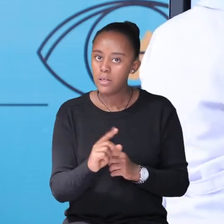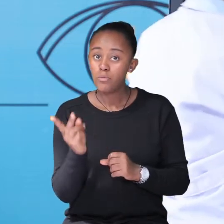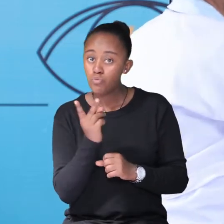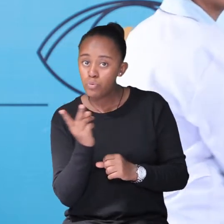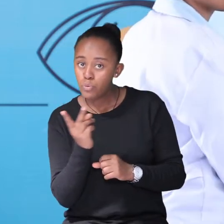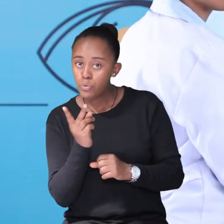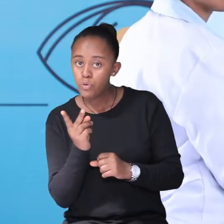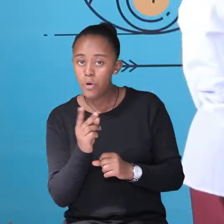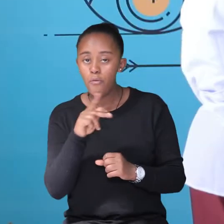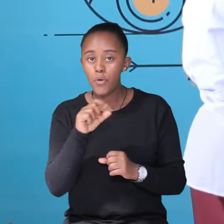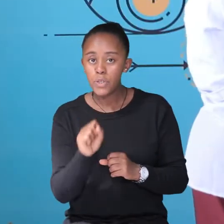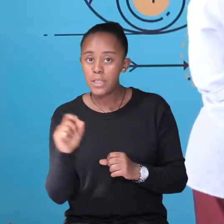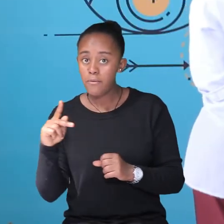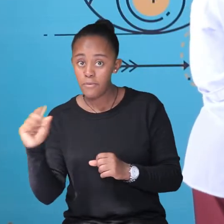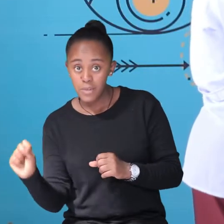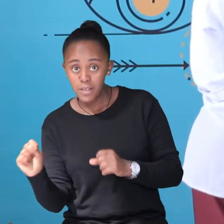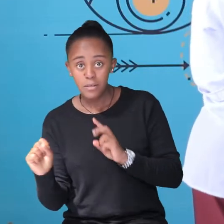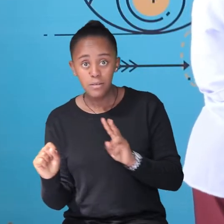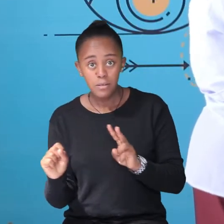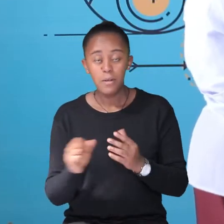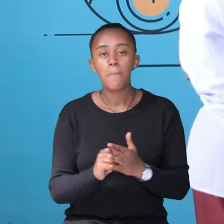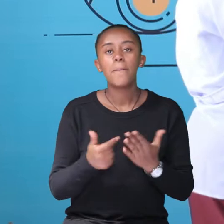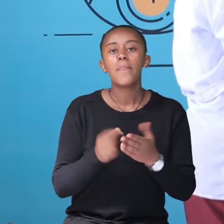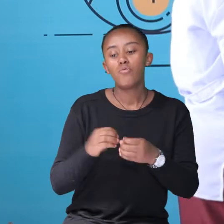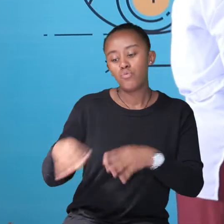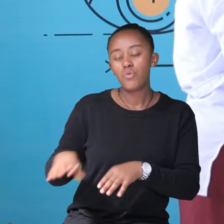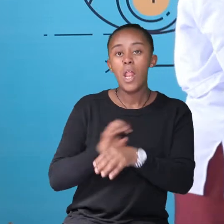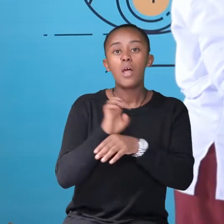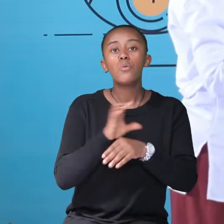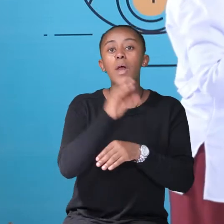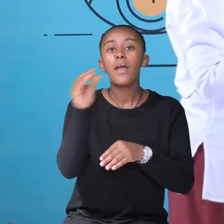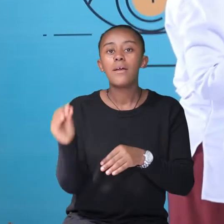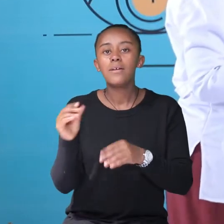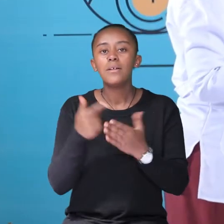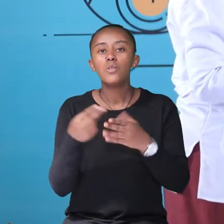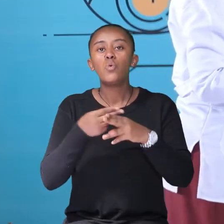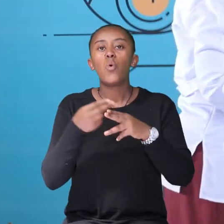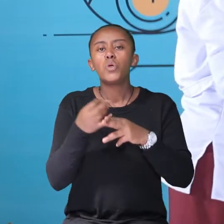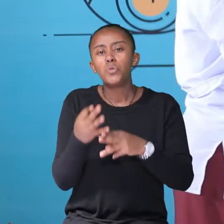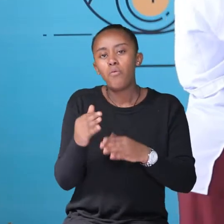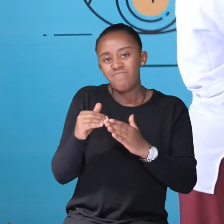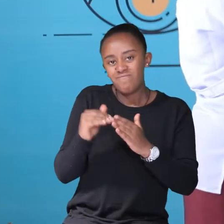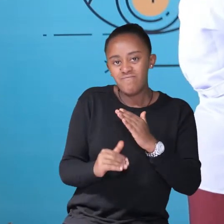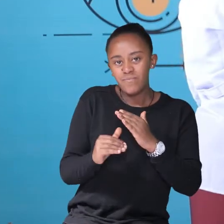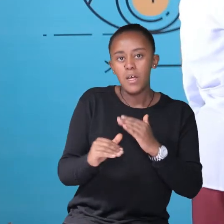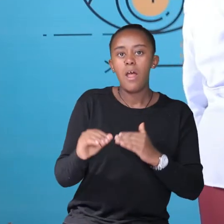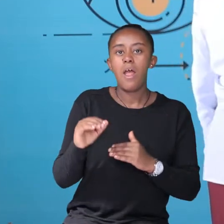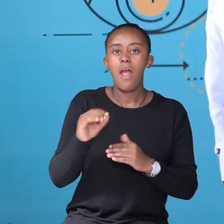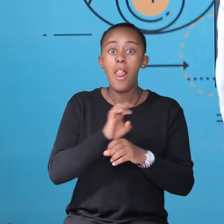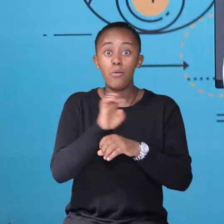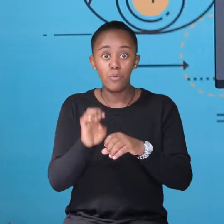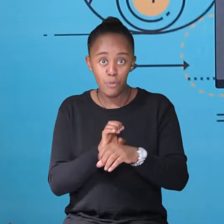these two photosystems, they lose electron, and at the same time they have shortage of electron. This